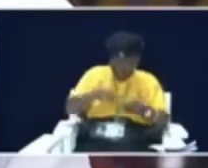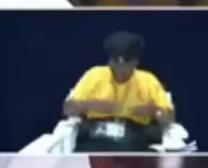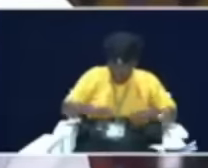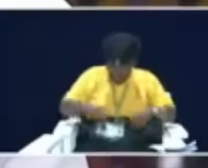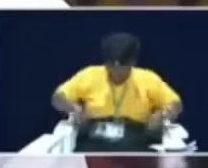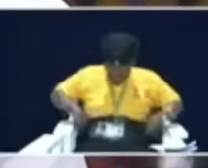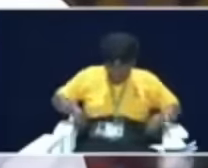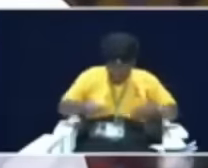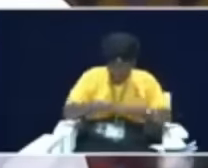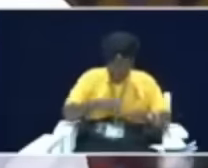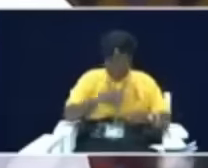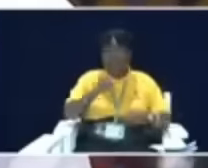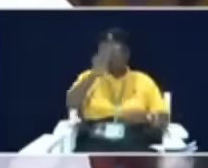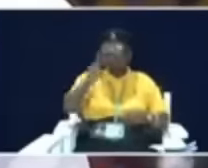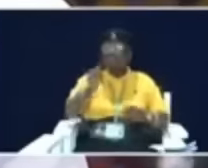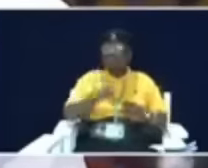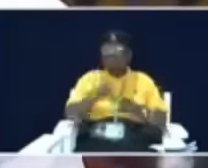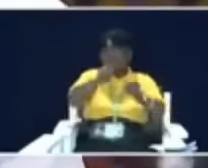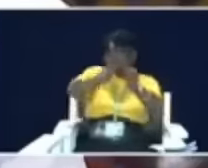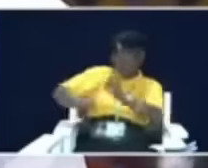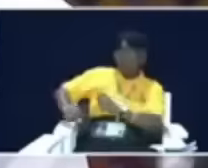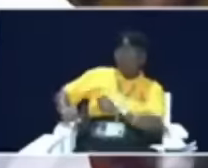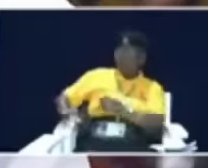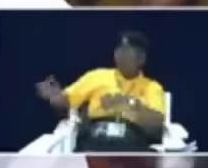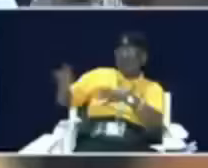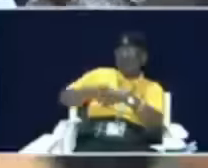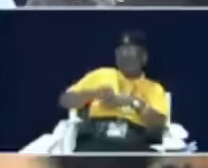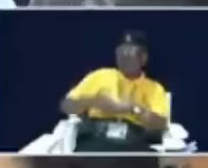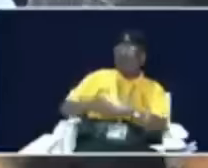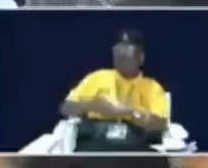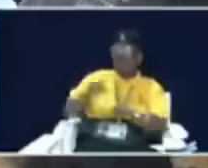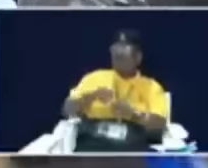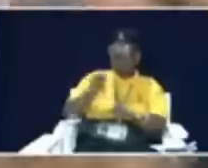back anytime you want to move forward, the chain is broken.